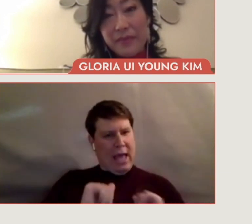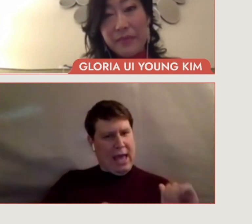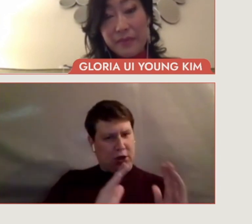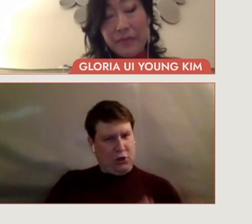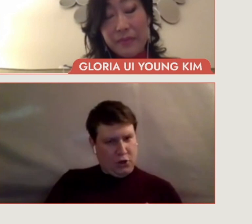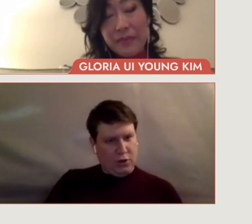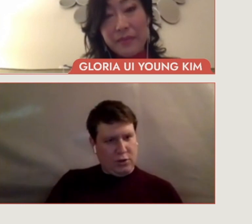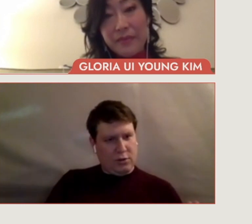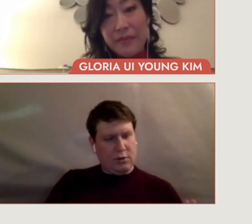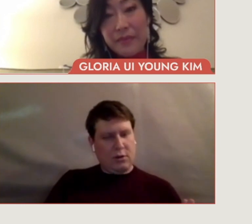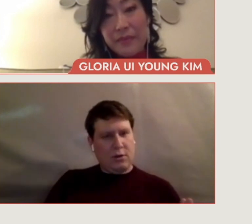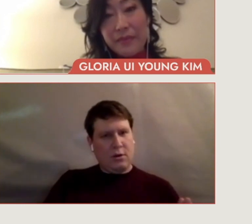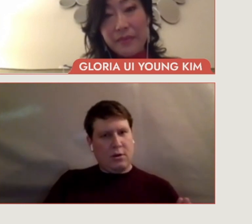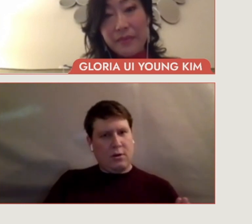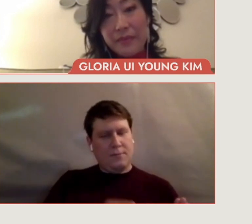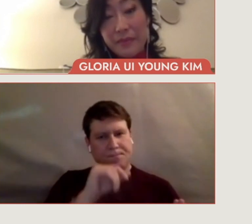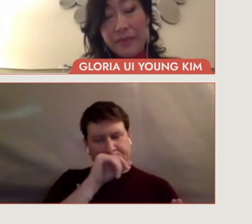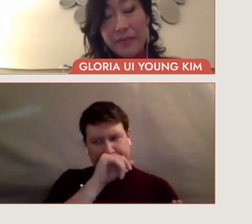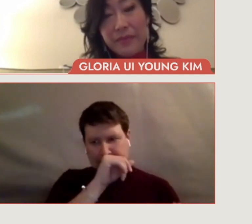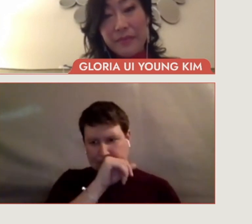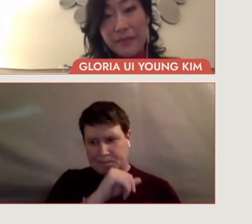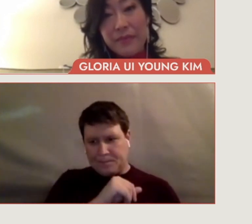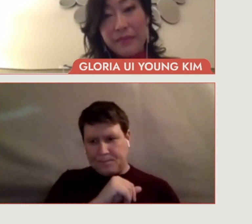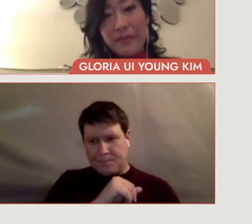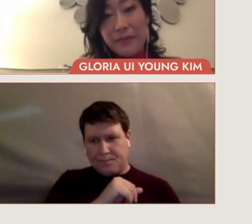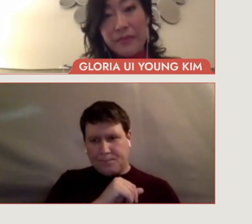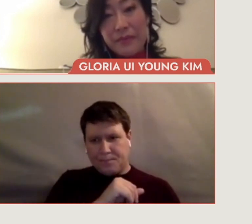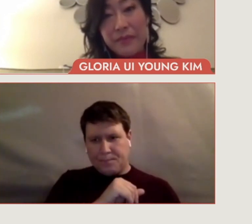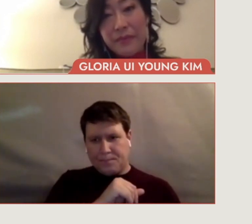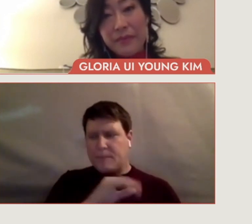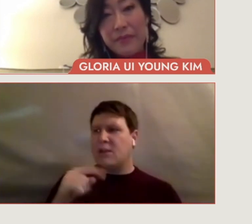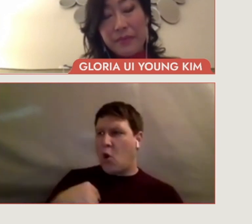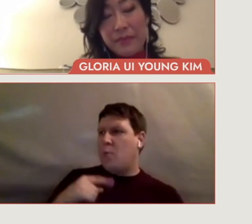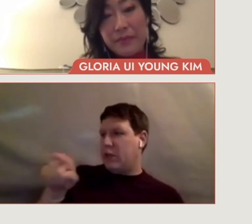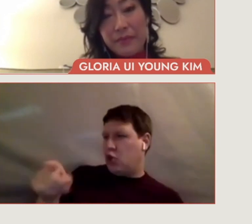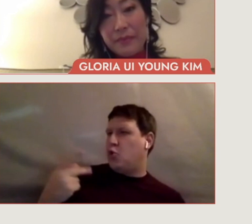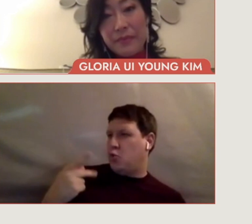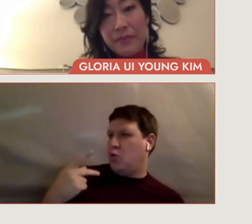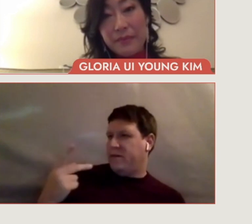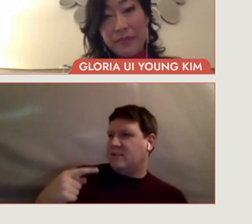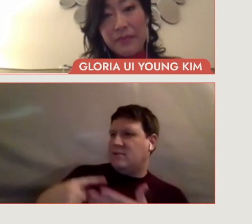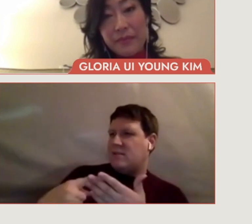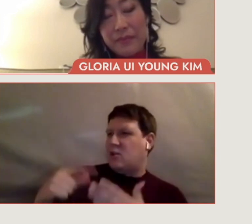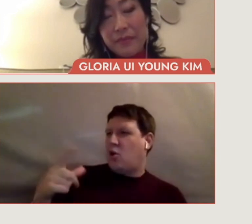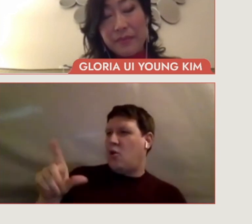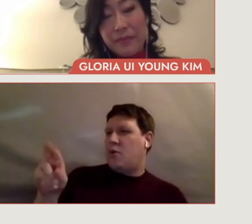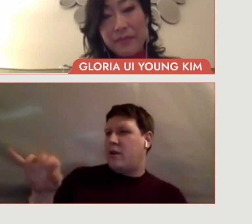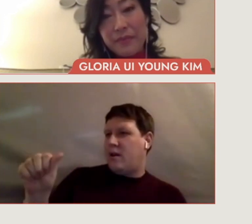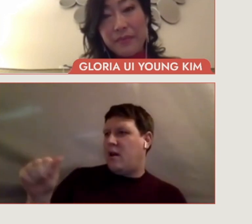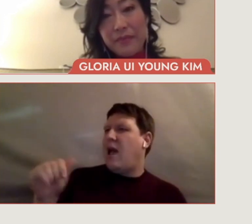Gloria, too, in working with Tina as well, like how do you provide like a safe environment for your actors?